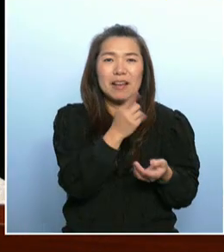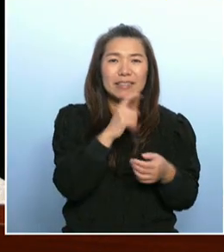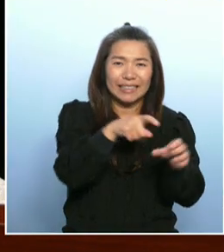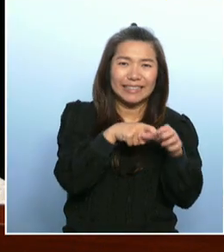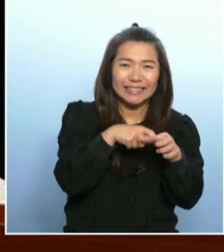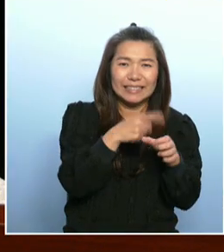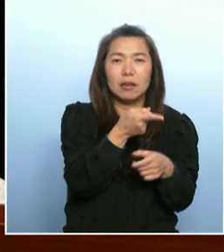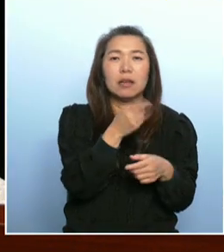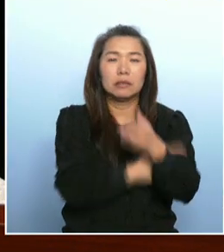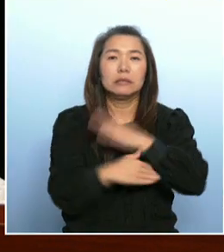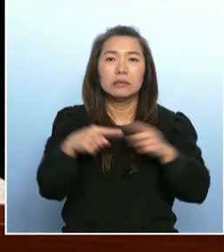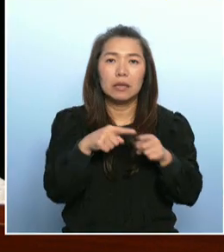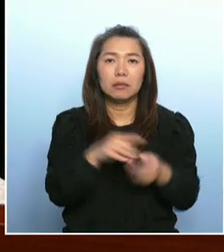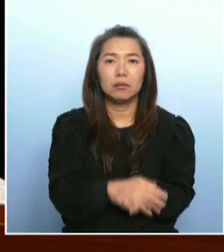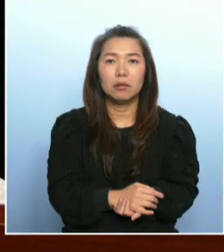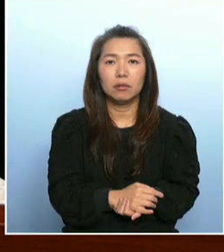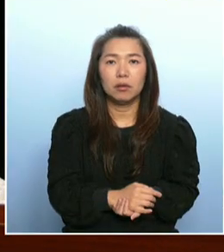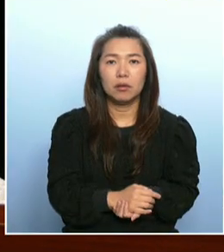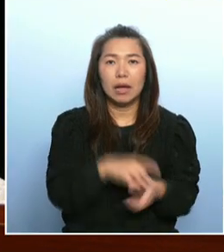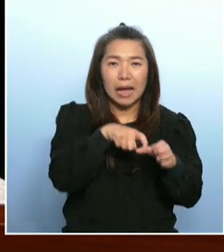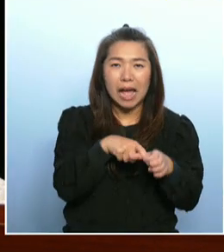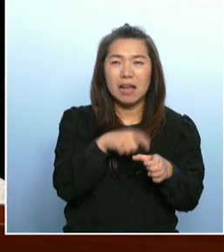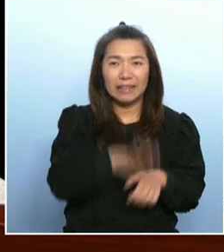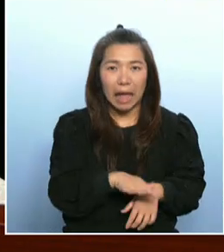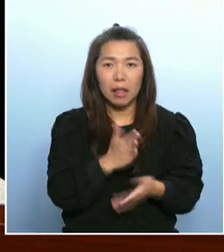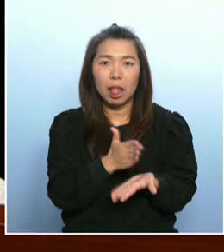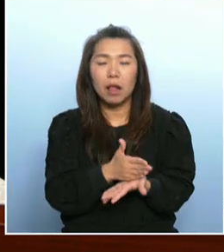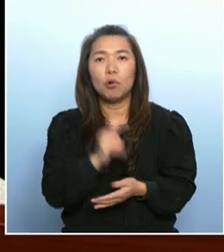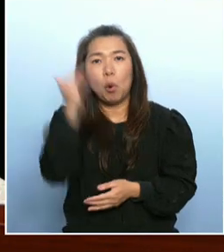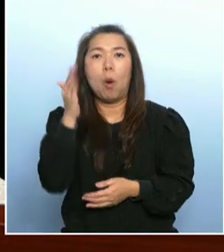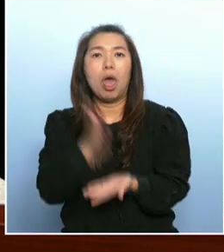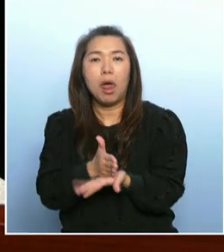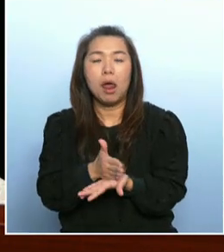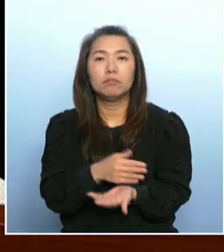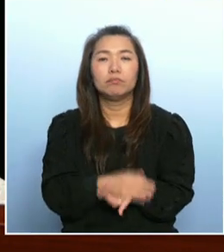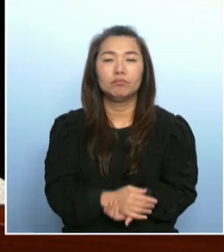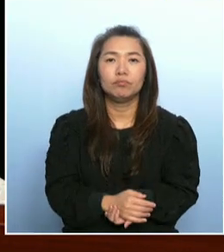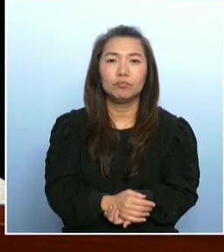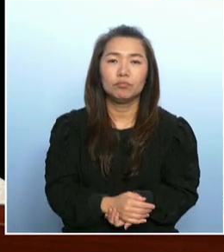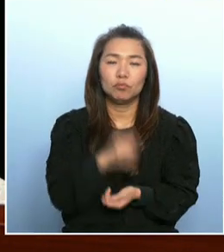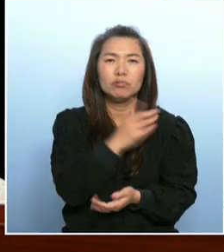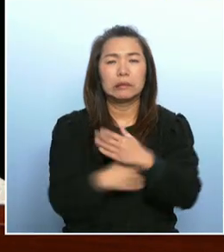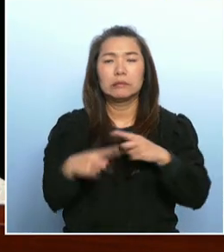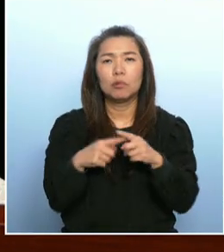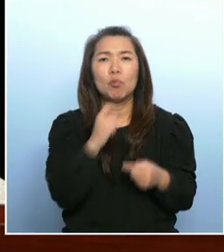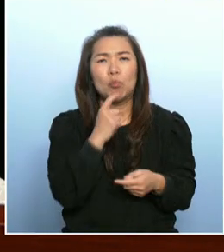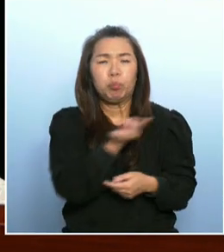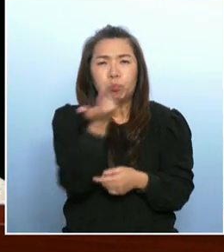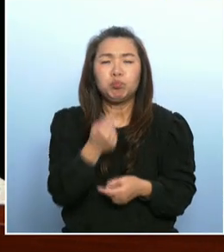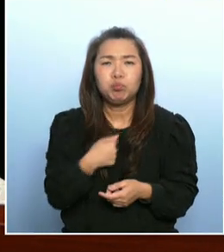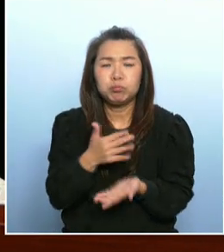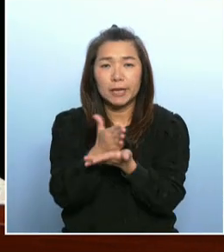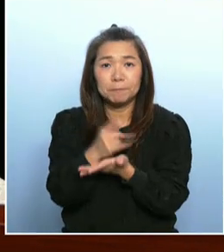I've come across persons with disabilities in the middle class. Ms. Kong made a great